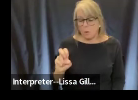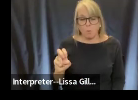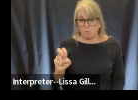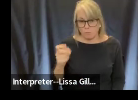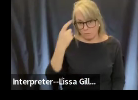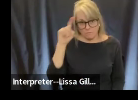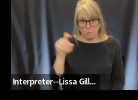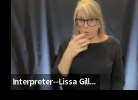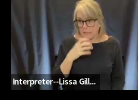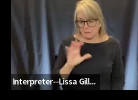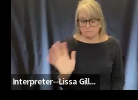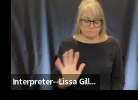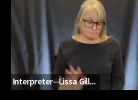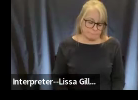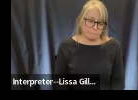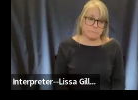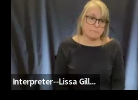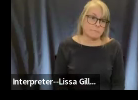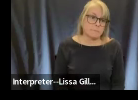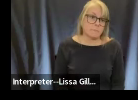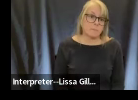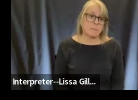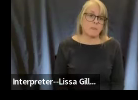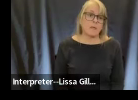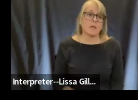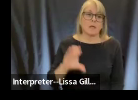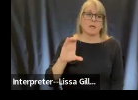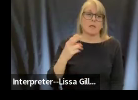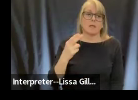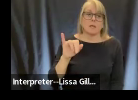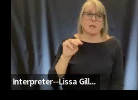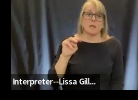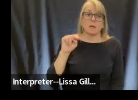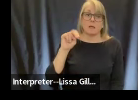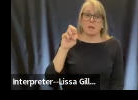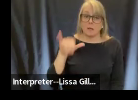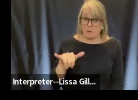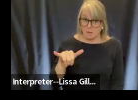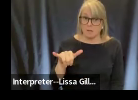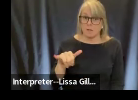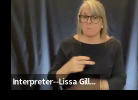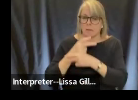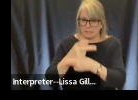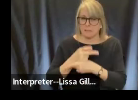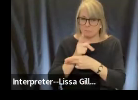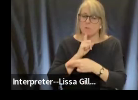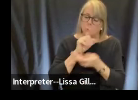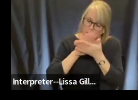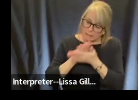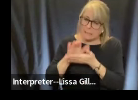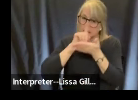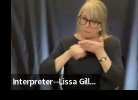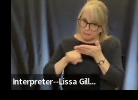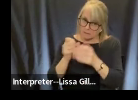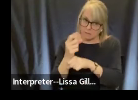heat your home. Again, we talked about that chimney maintenance, making sure that your fireplaces are cleaned and inspected at least once